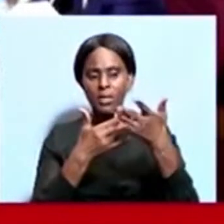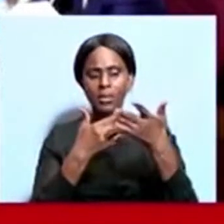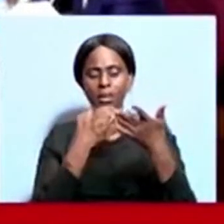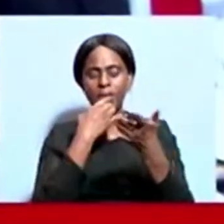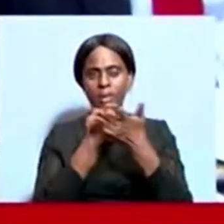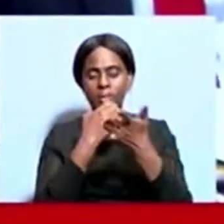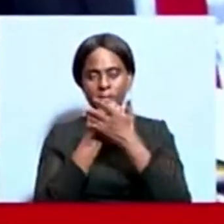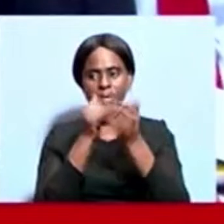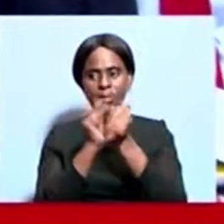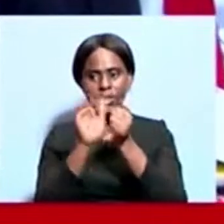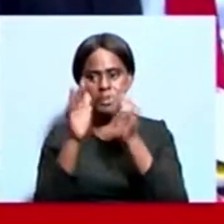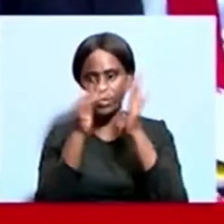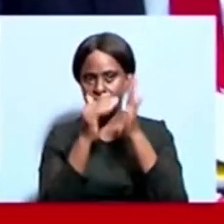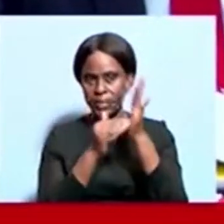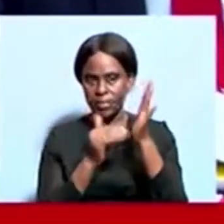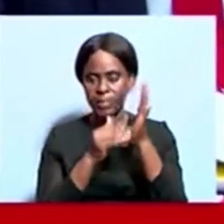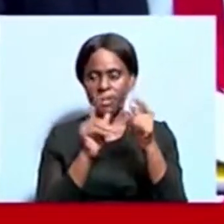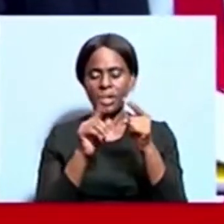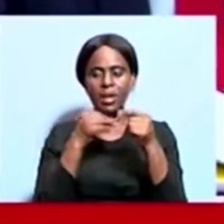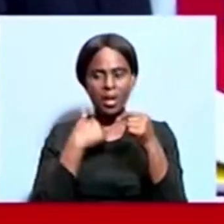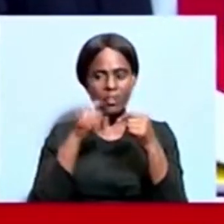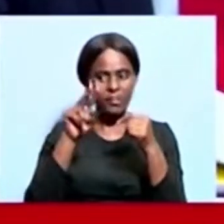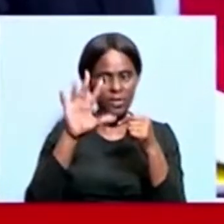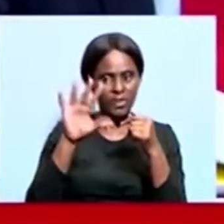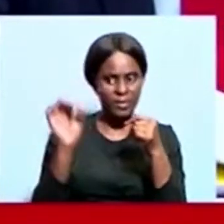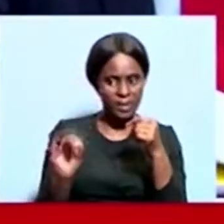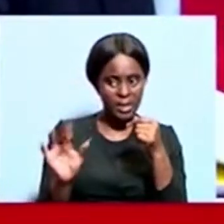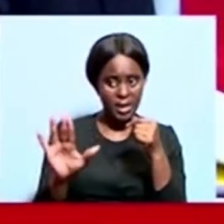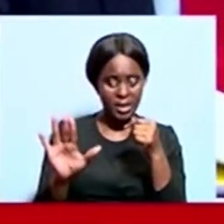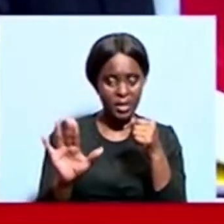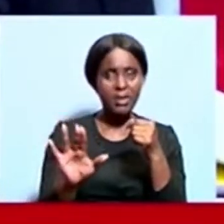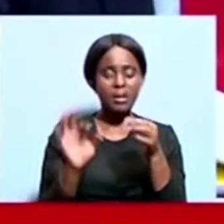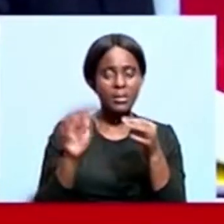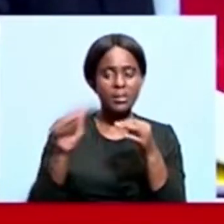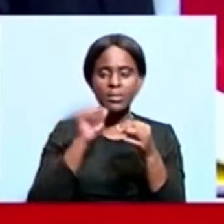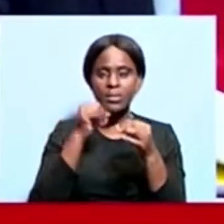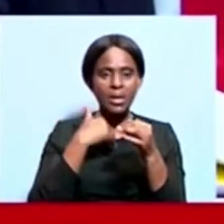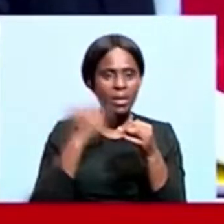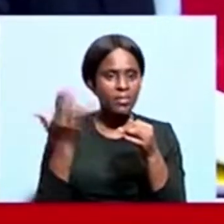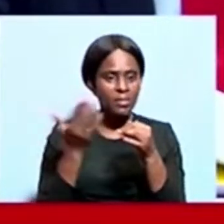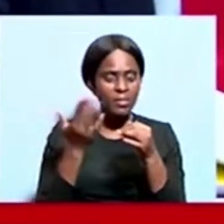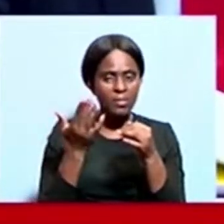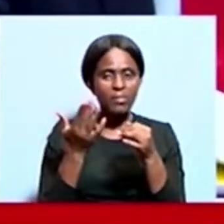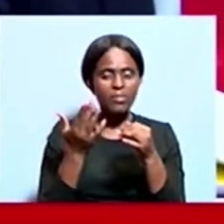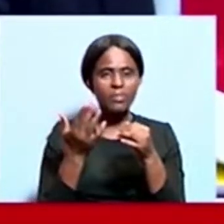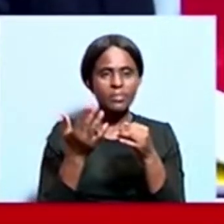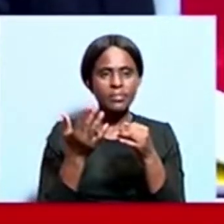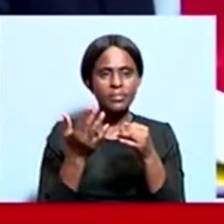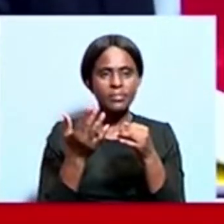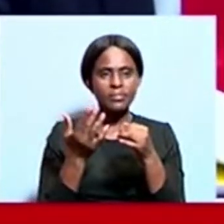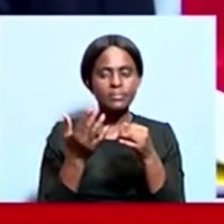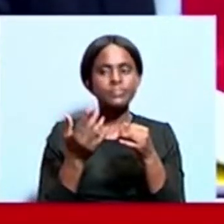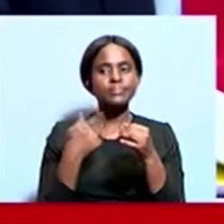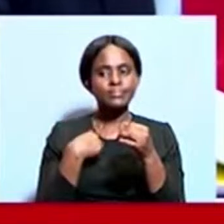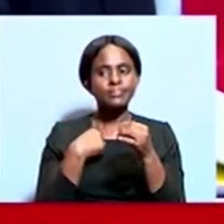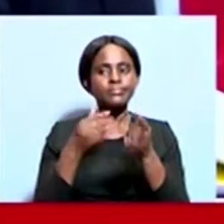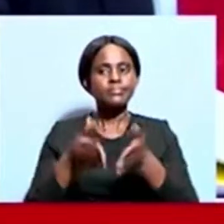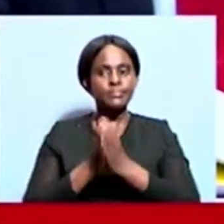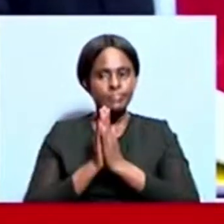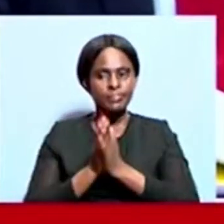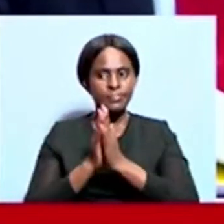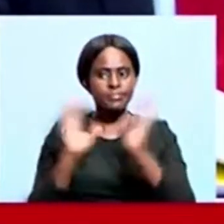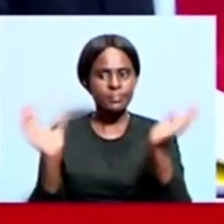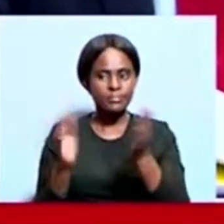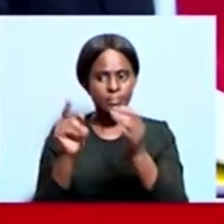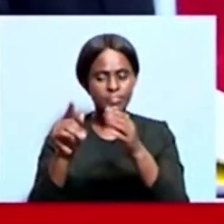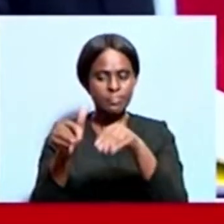of guidance that there is a 25%. If you don't have that, I would encourage you